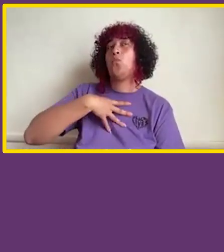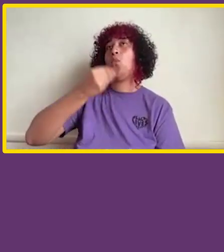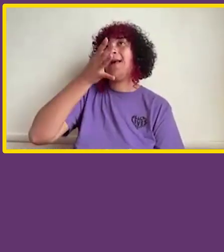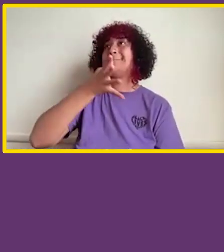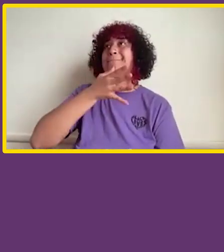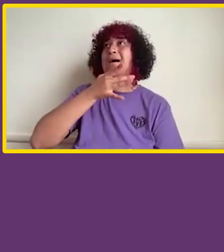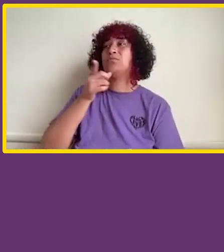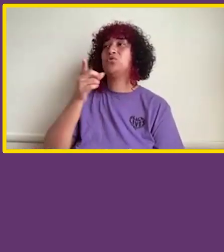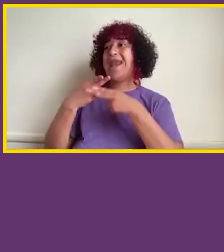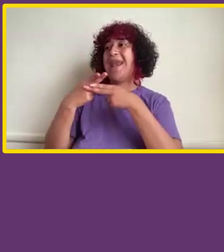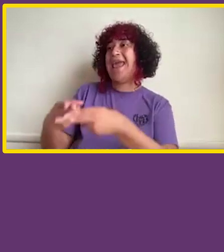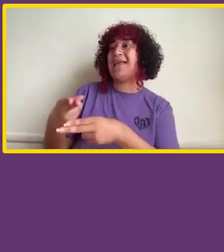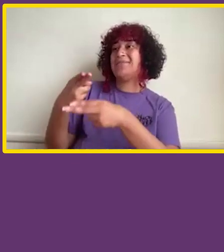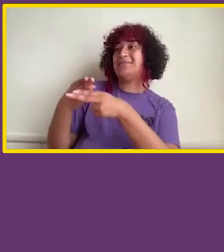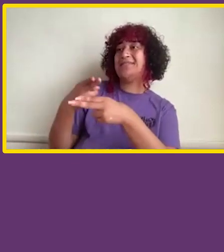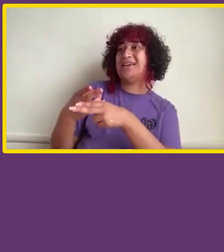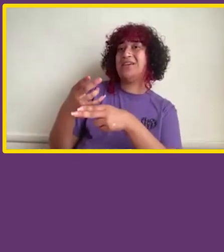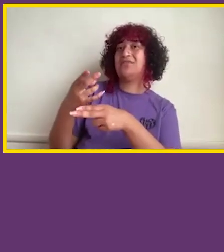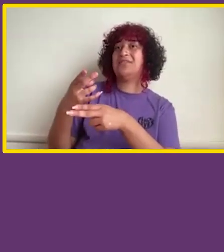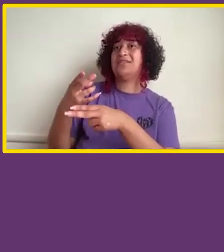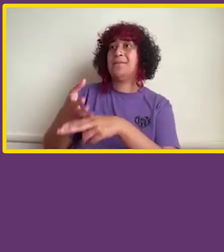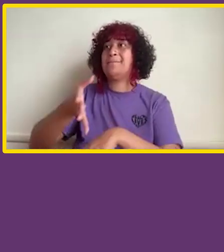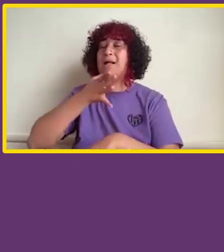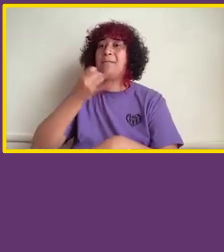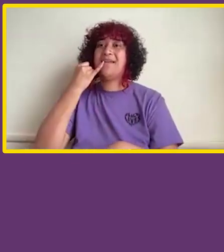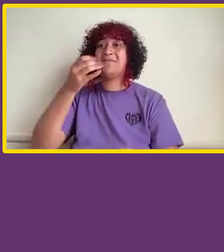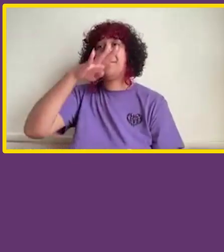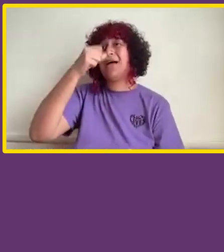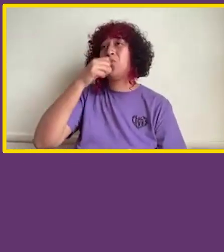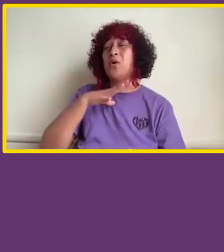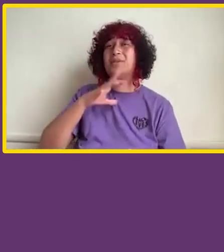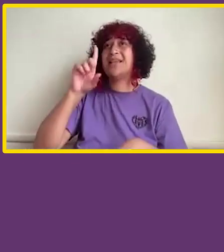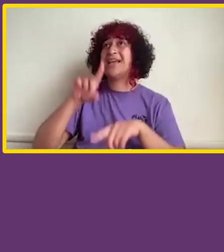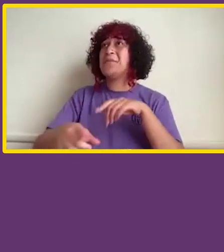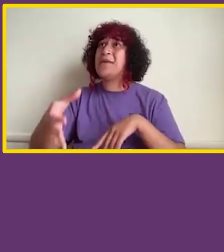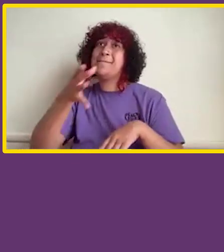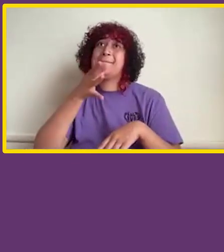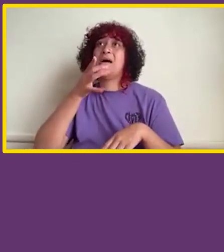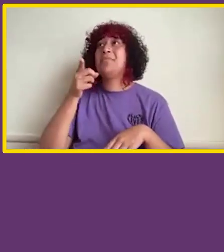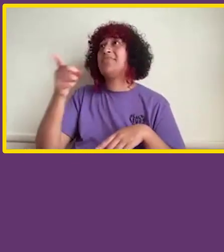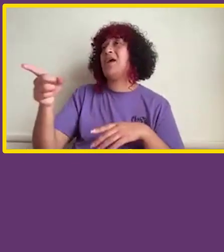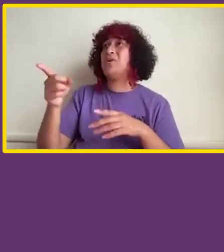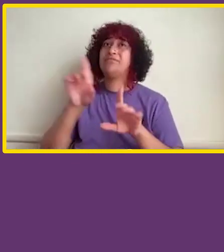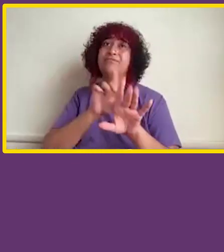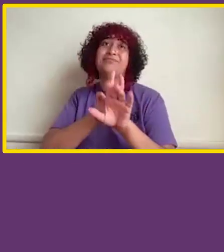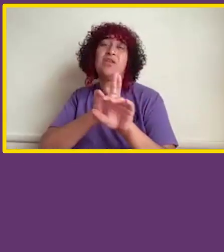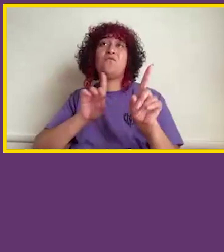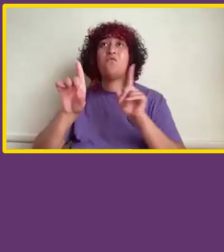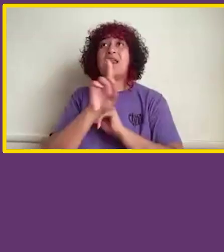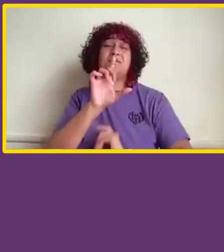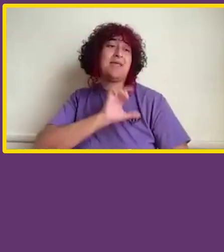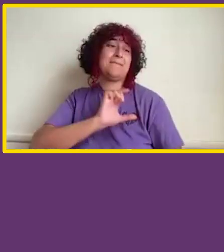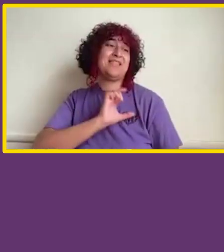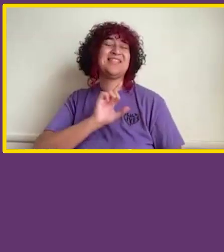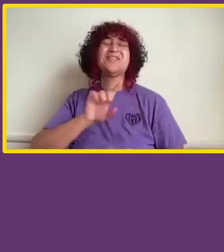if Black women couldn't be moms, and they were trying to get in front of the police, but they didn't work in